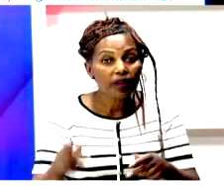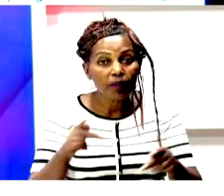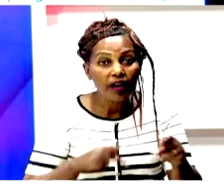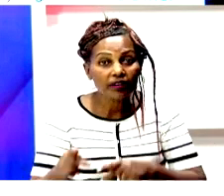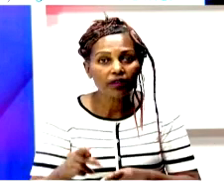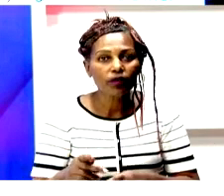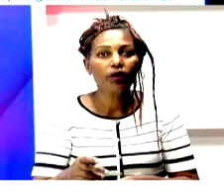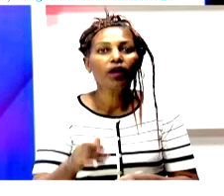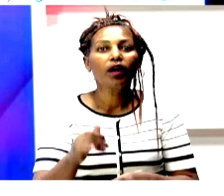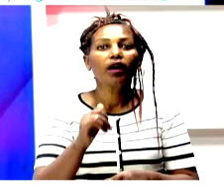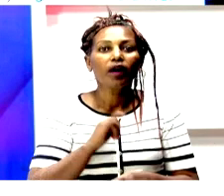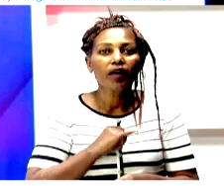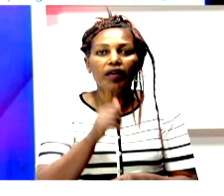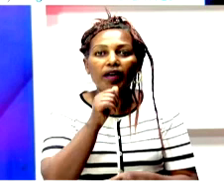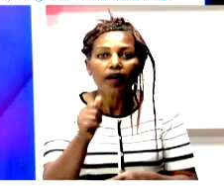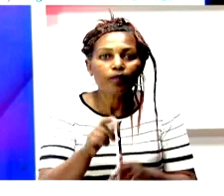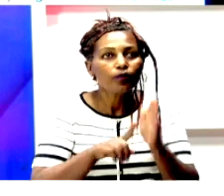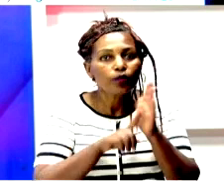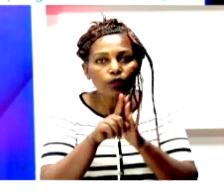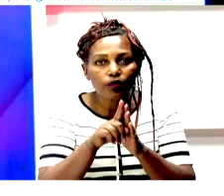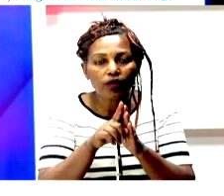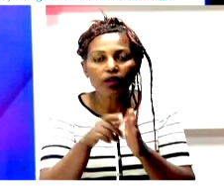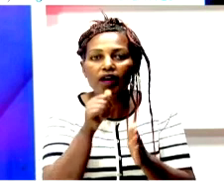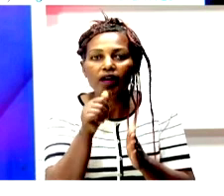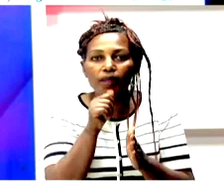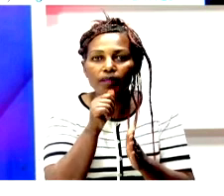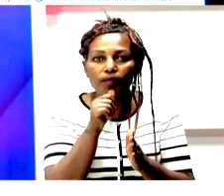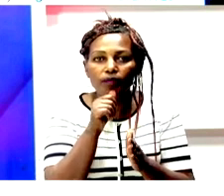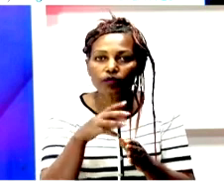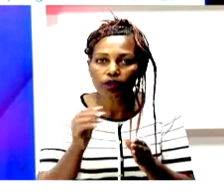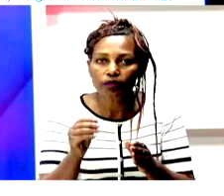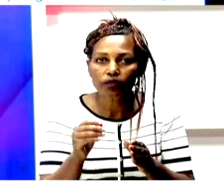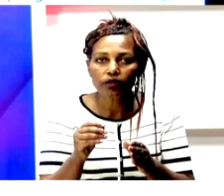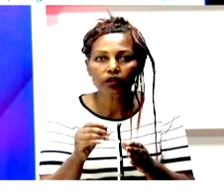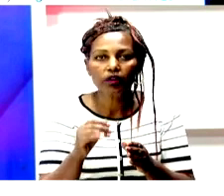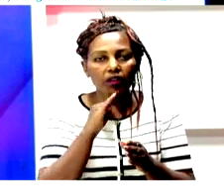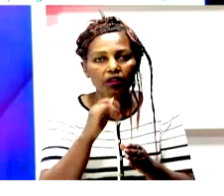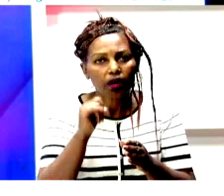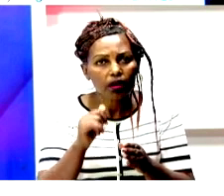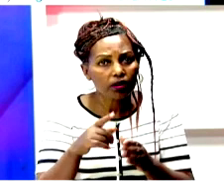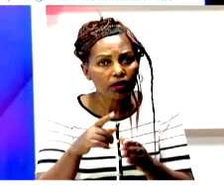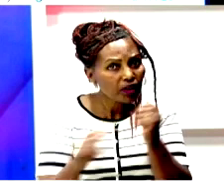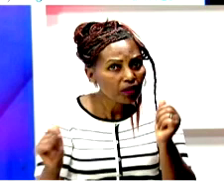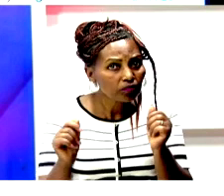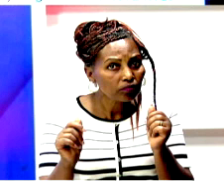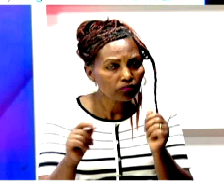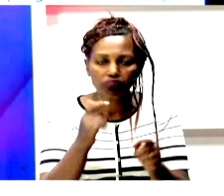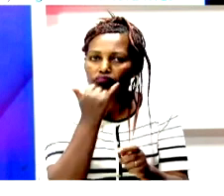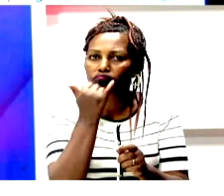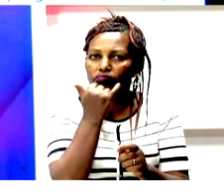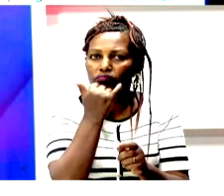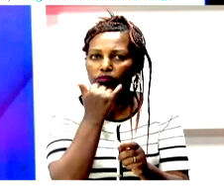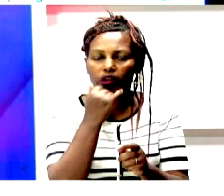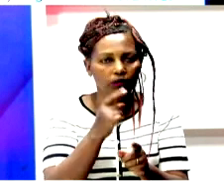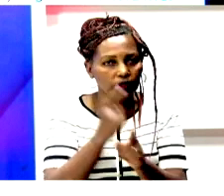am. And without am, without is, without are, we can't make passive sentences.